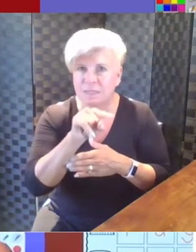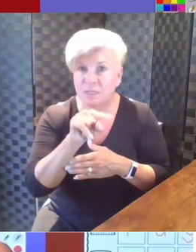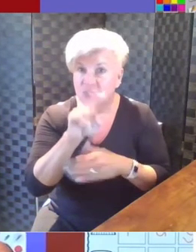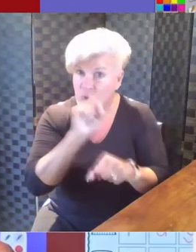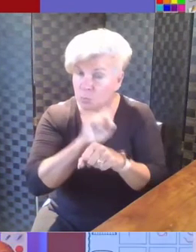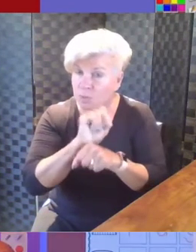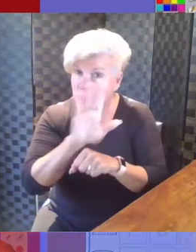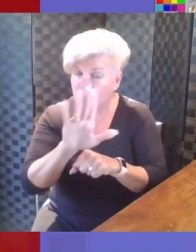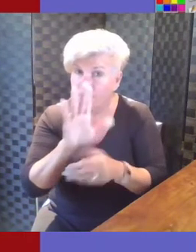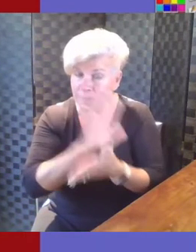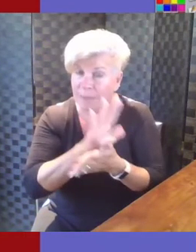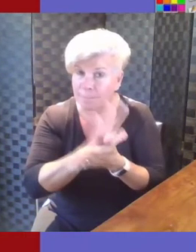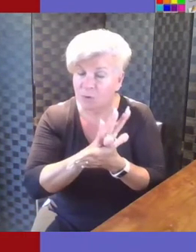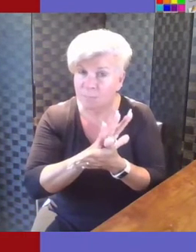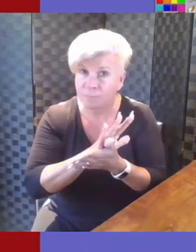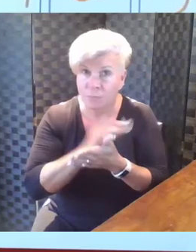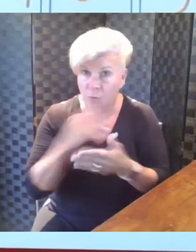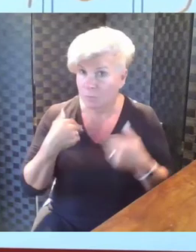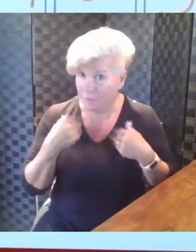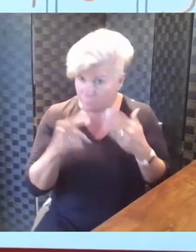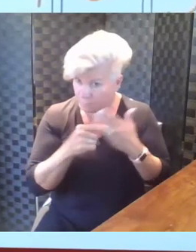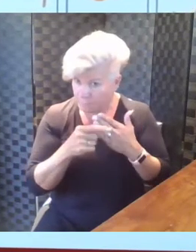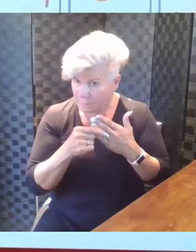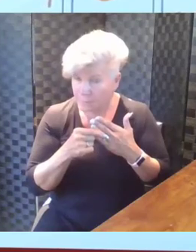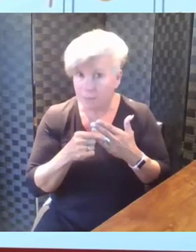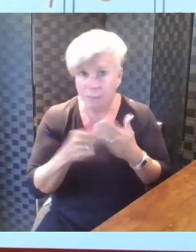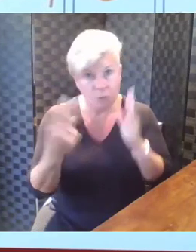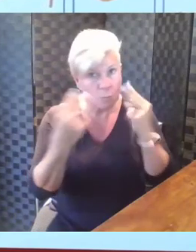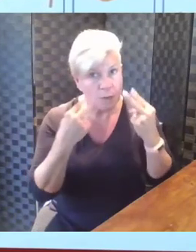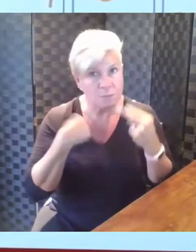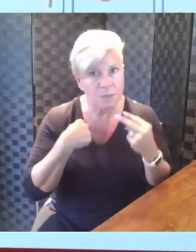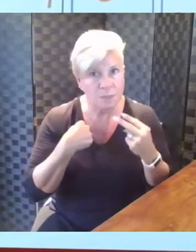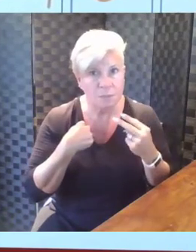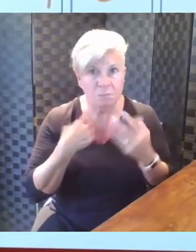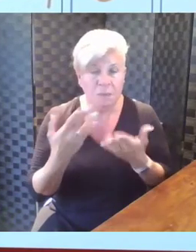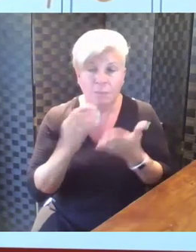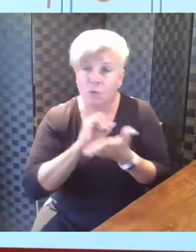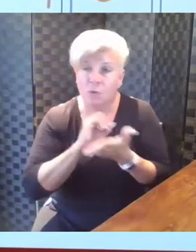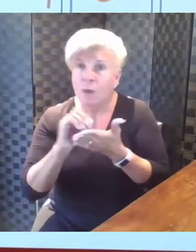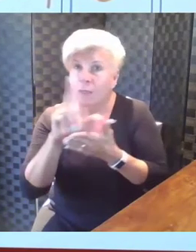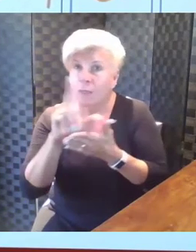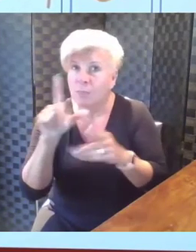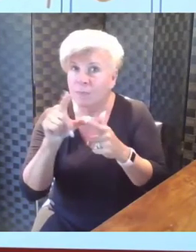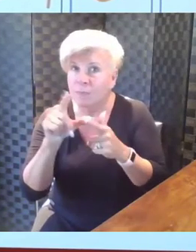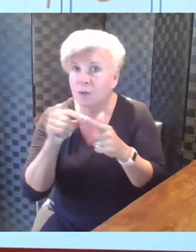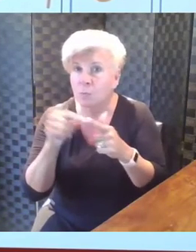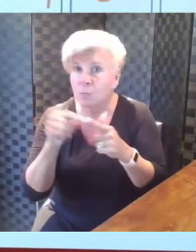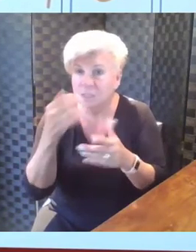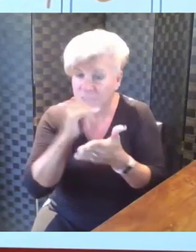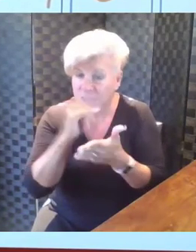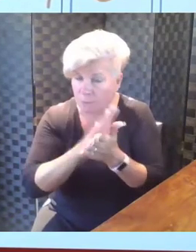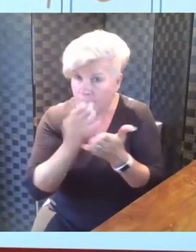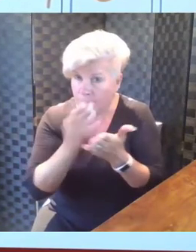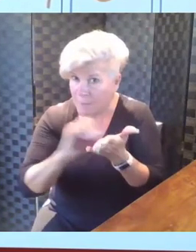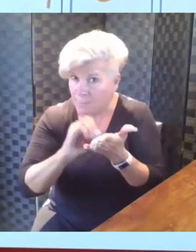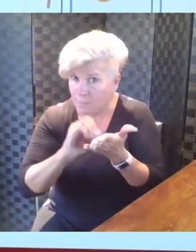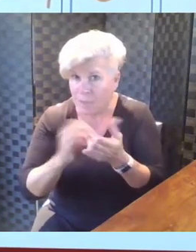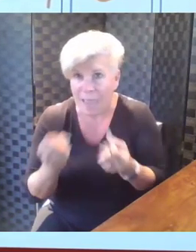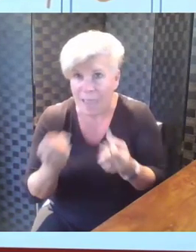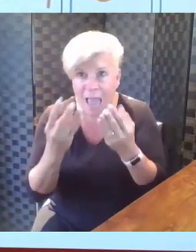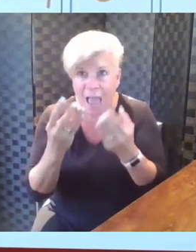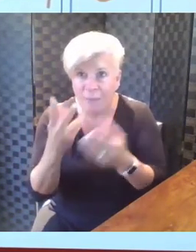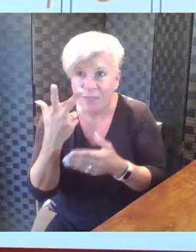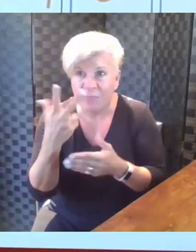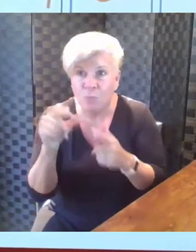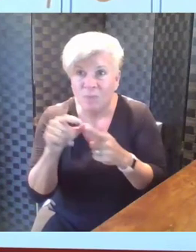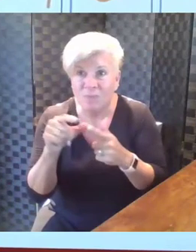on it at home. If you don't have your packet at home and you're just watching me, maybe you're going to write 3-letter words at home. How many 3-letter words can